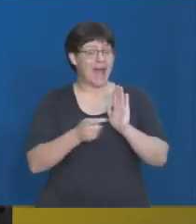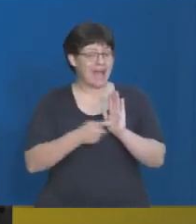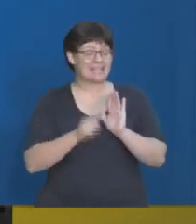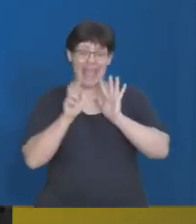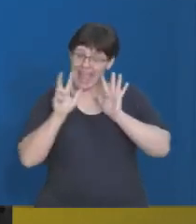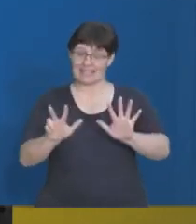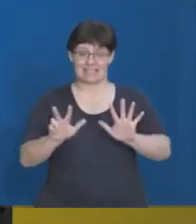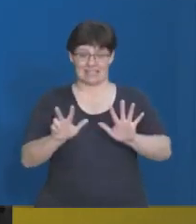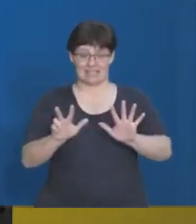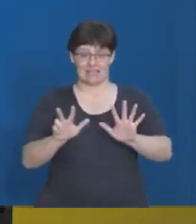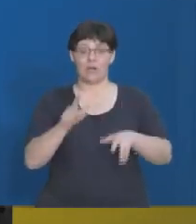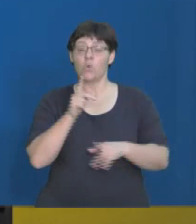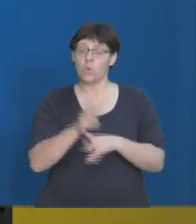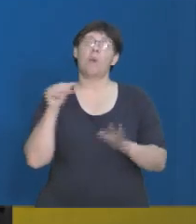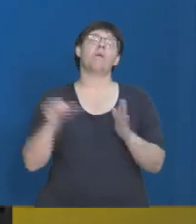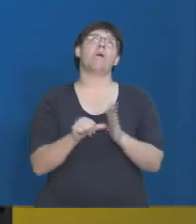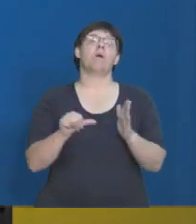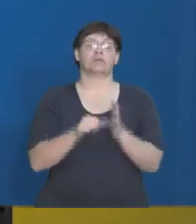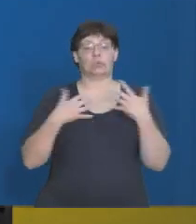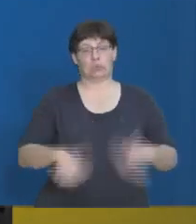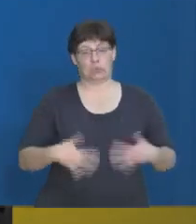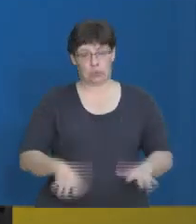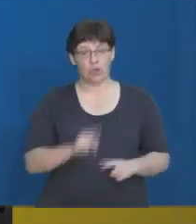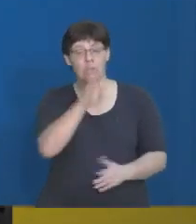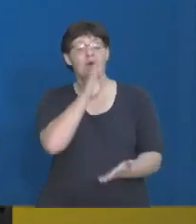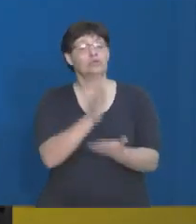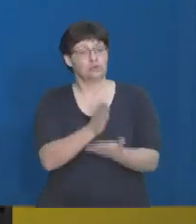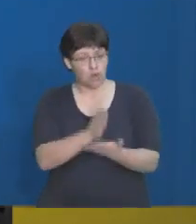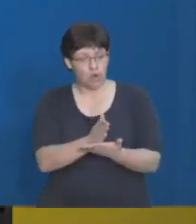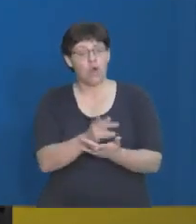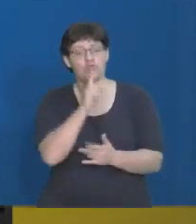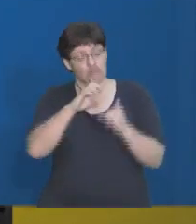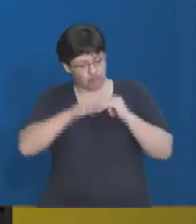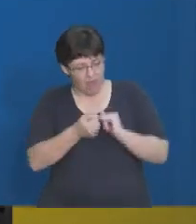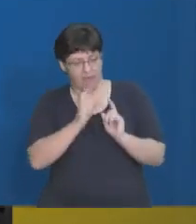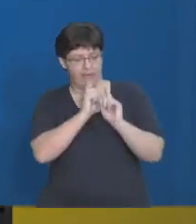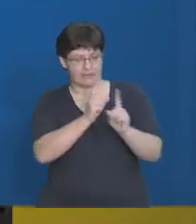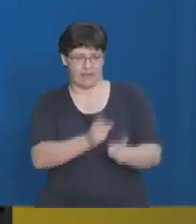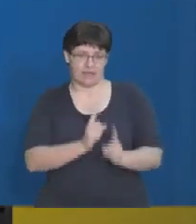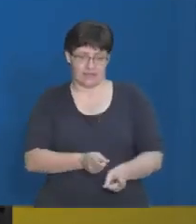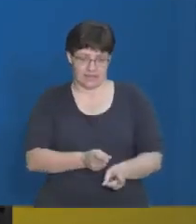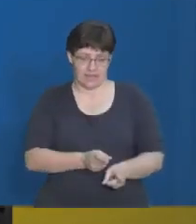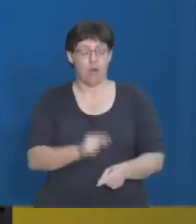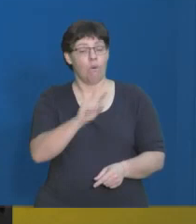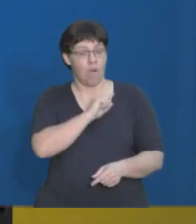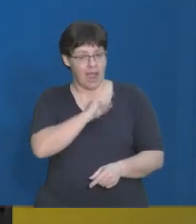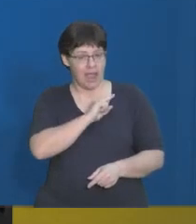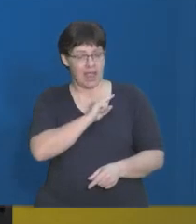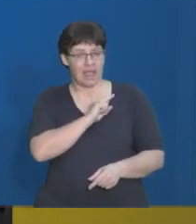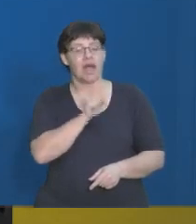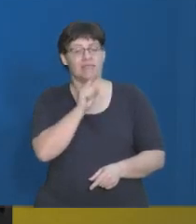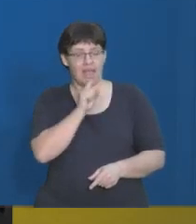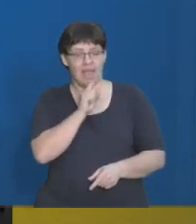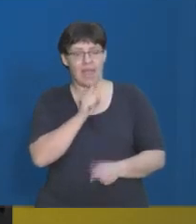the exam, and they are very important. You need to ensure that you attempt these questions in the exam as they carry the